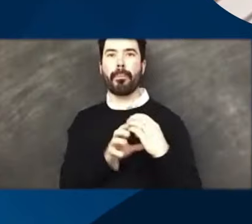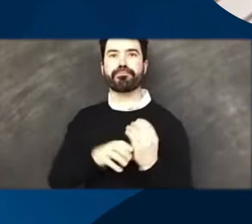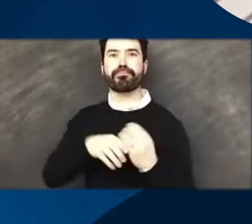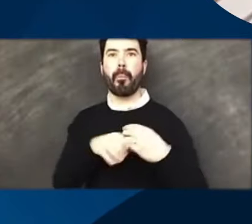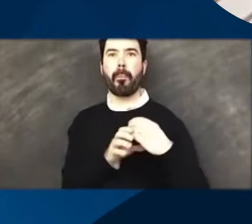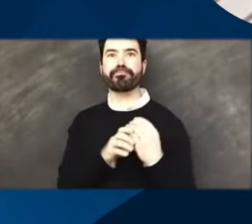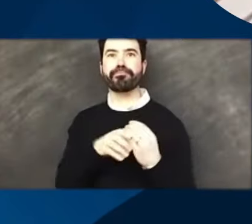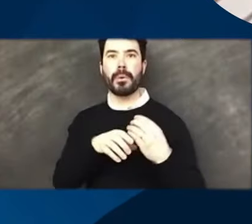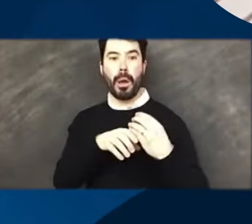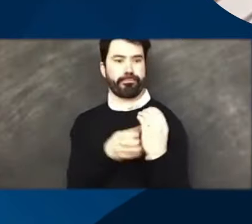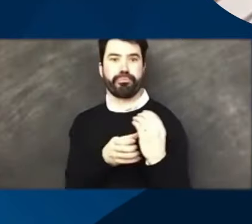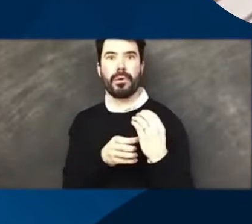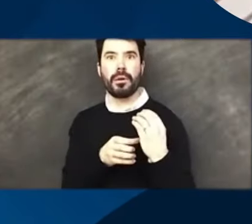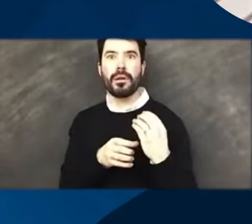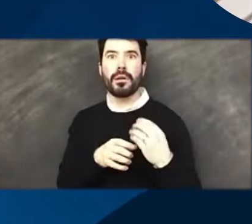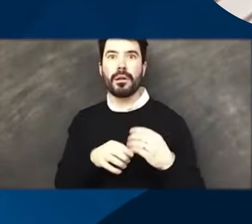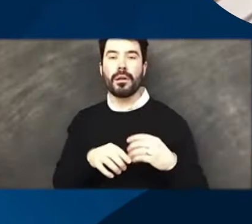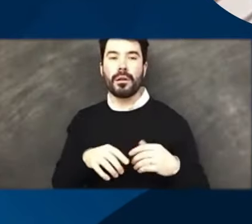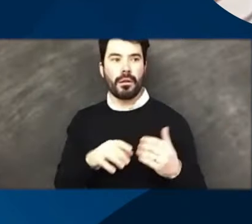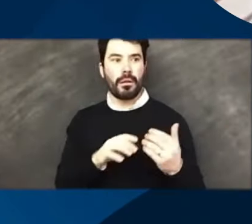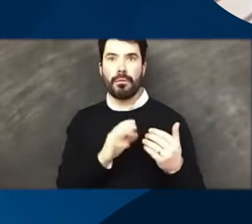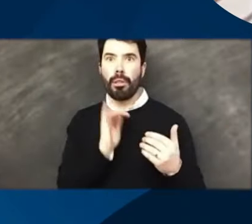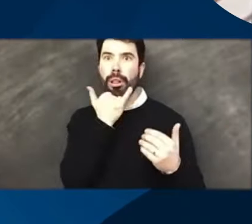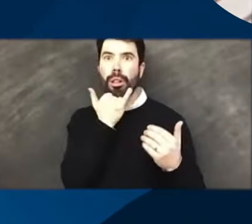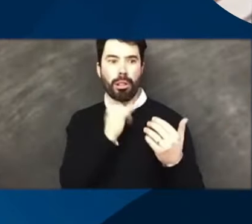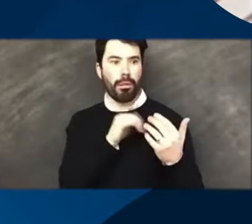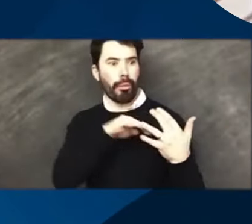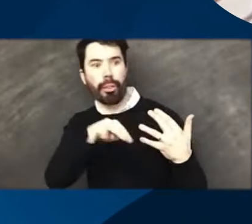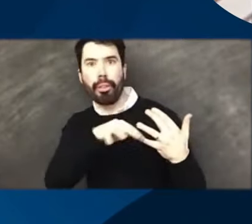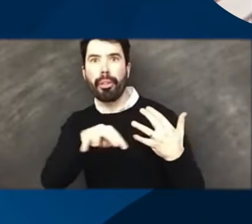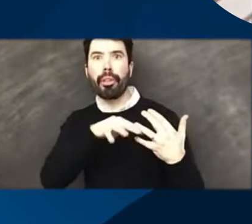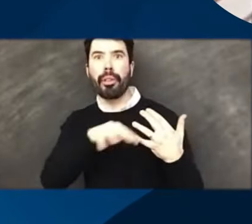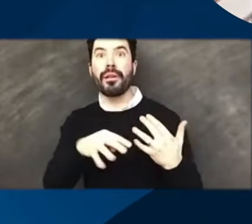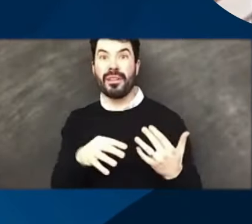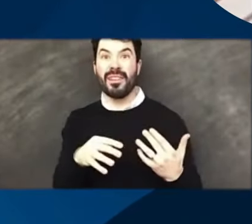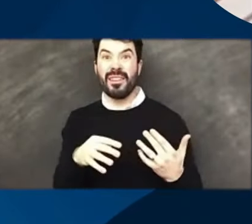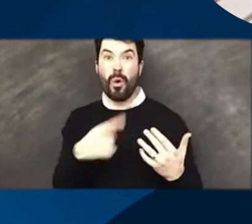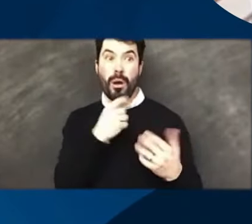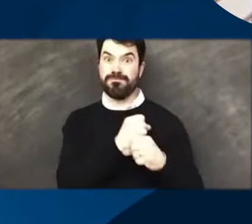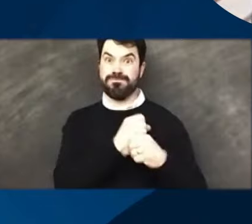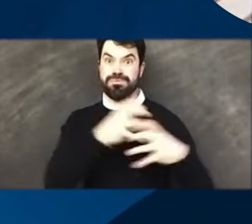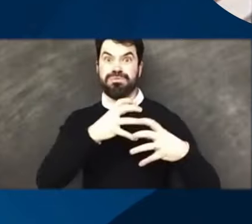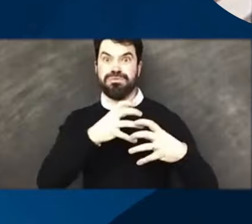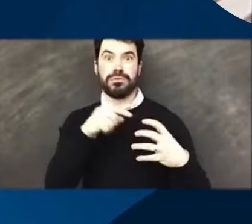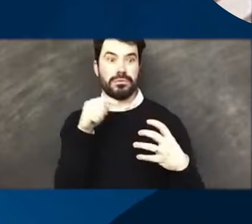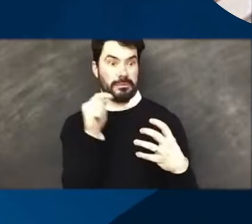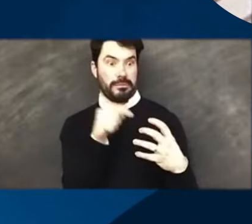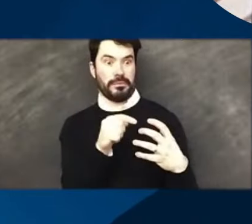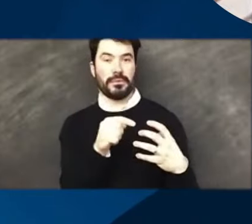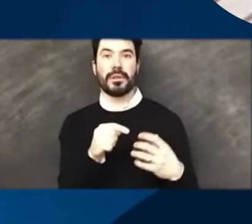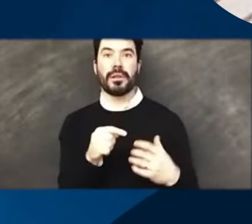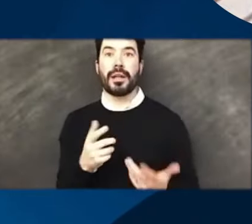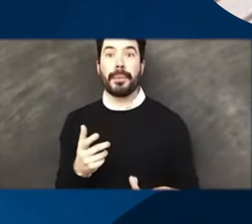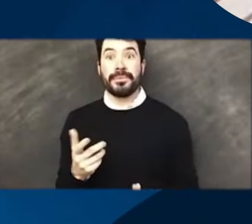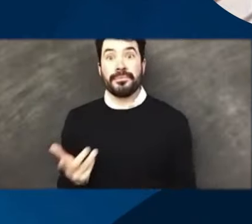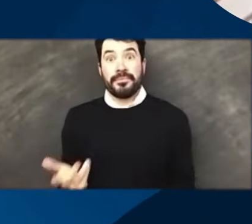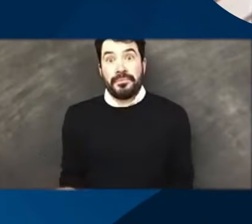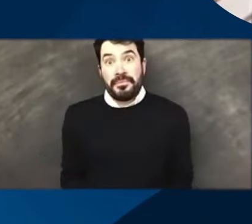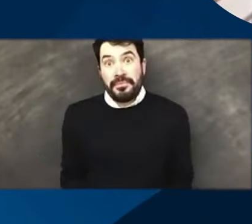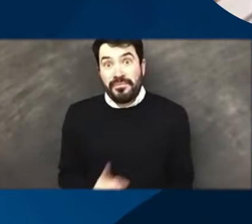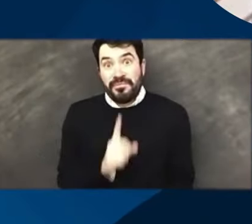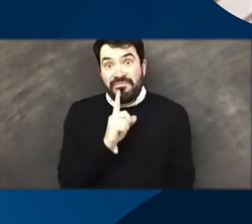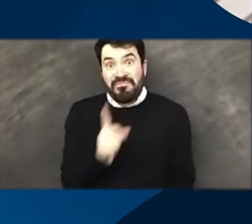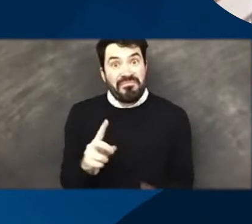other, or rupture, where the blood vessel would actually burst. And that is, as bad as it sounds, pretty